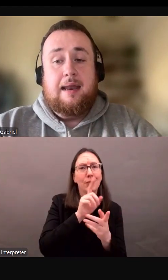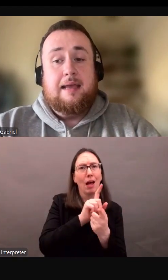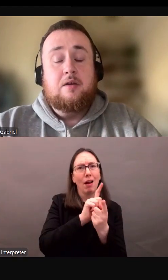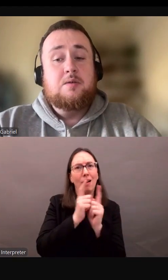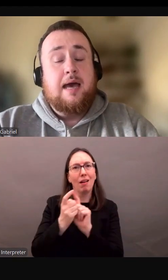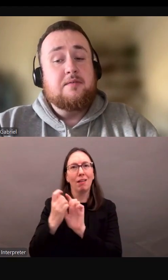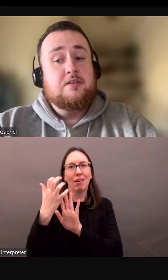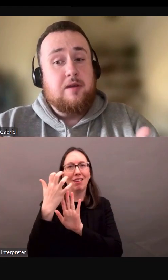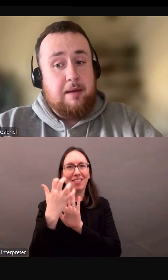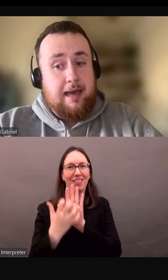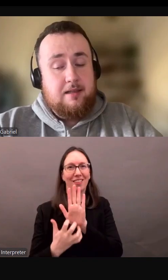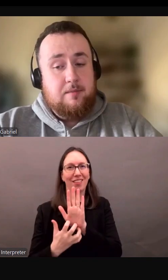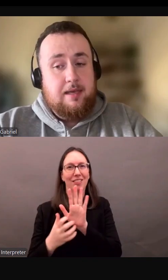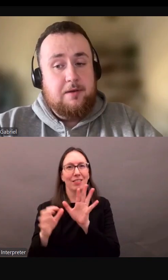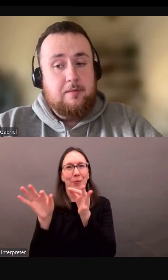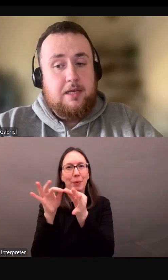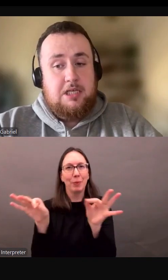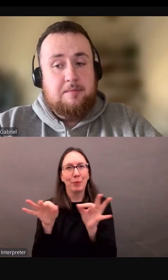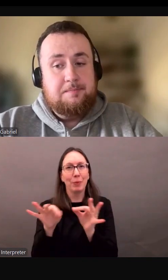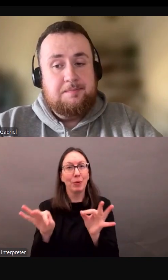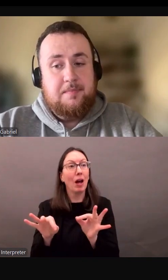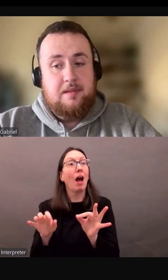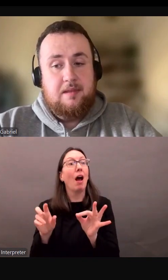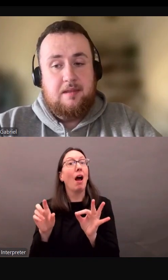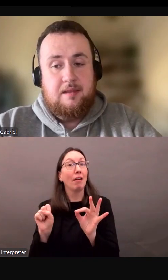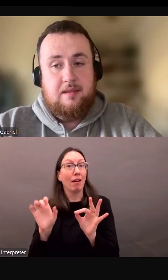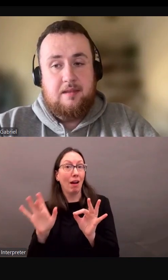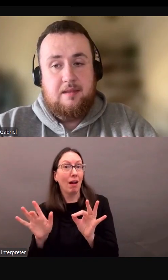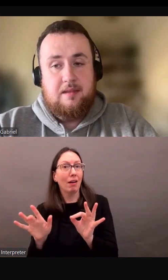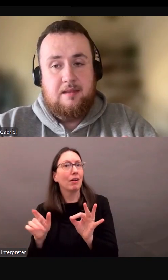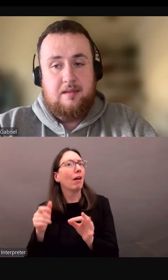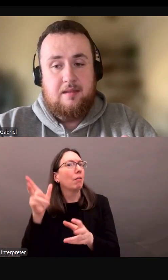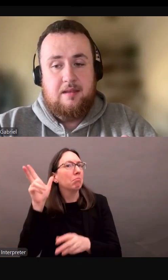And I can also have this read back to me if I wish.